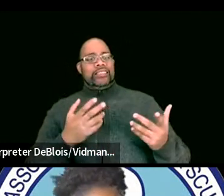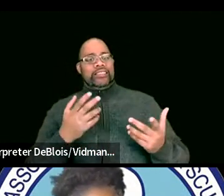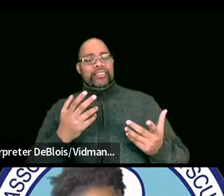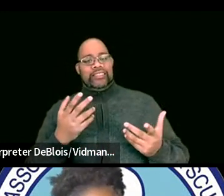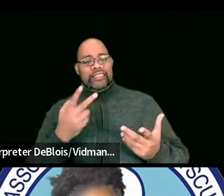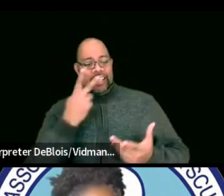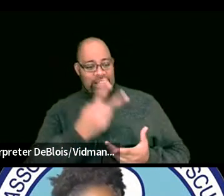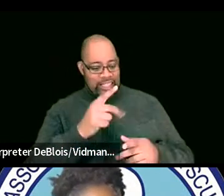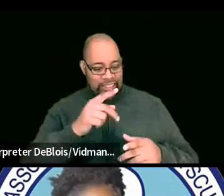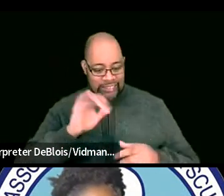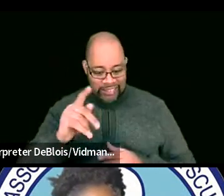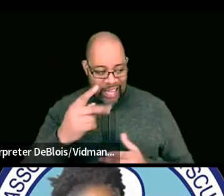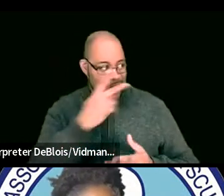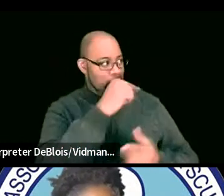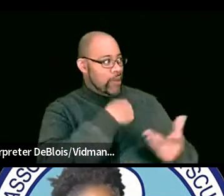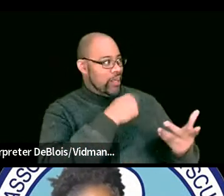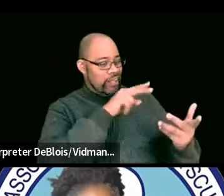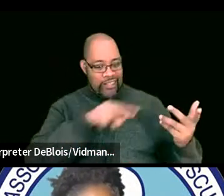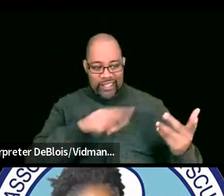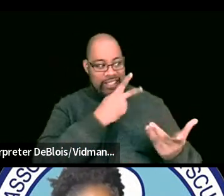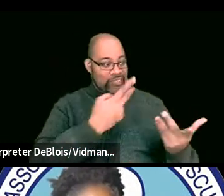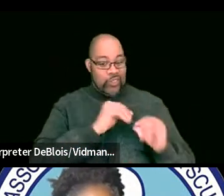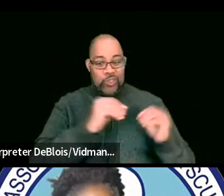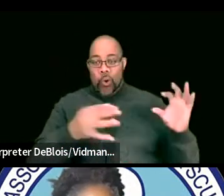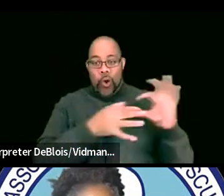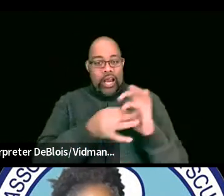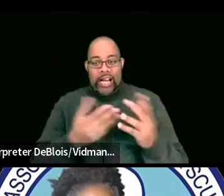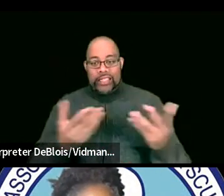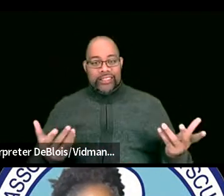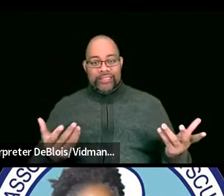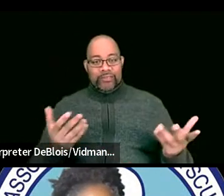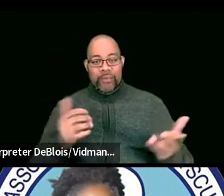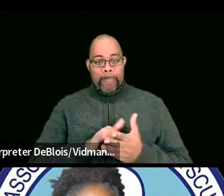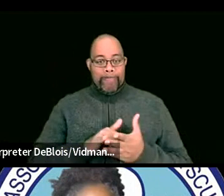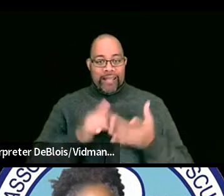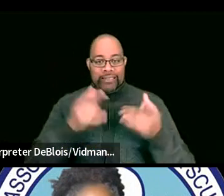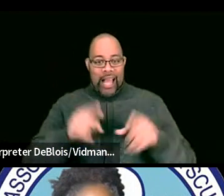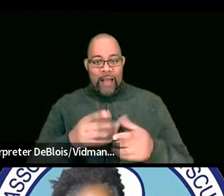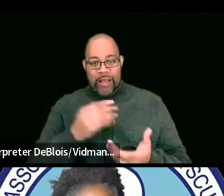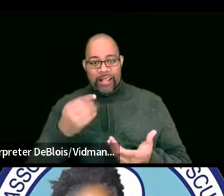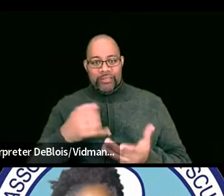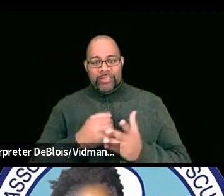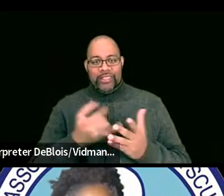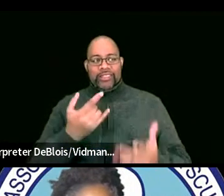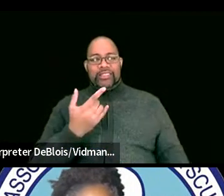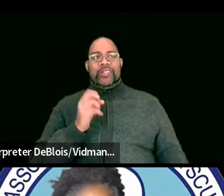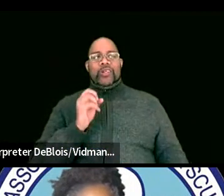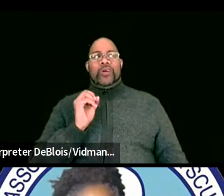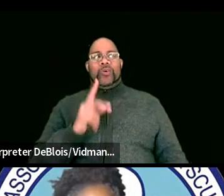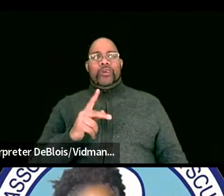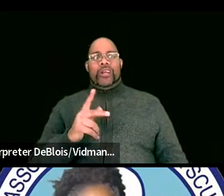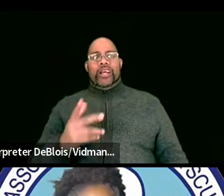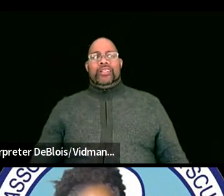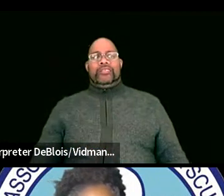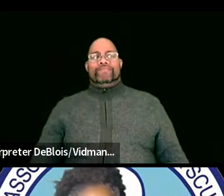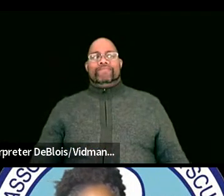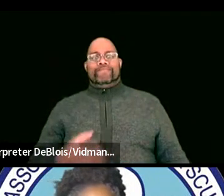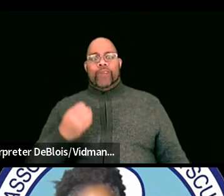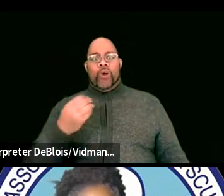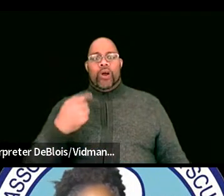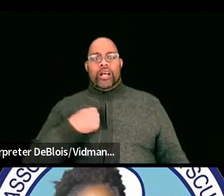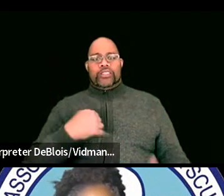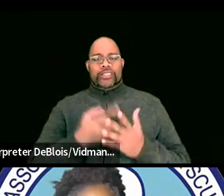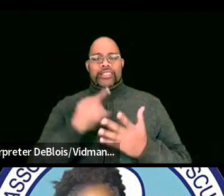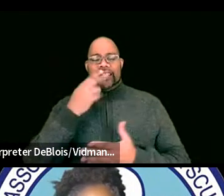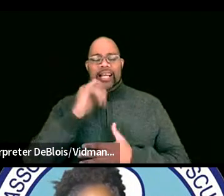he's looking at the tank and looking at me, and there's no connection that's happening. And I'm just like, okay. So I was just